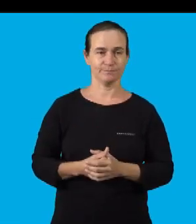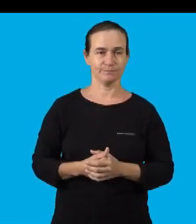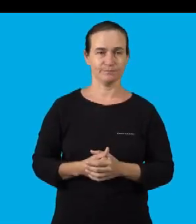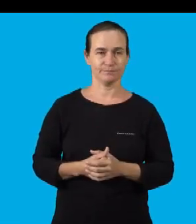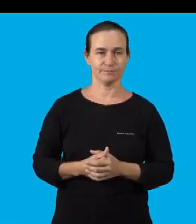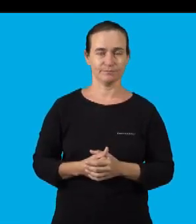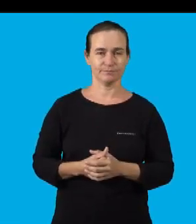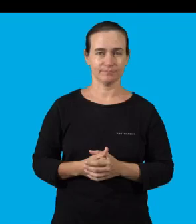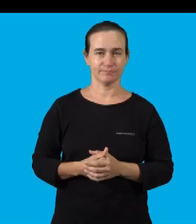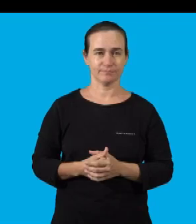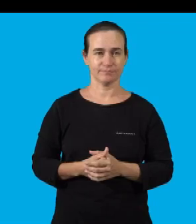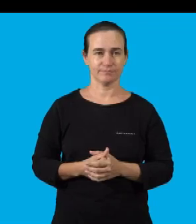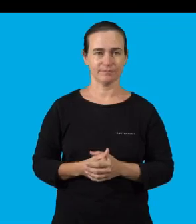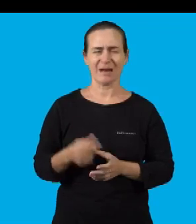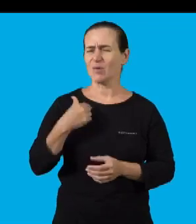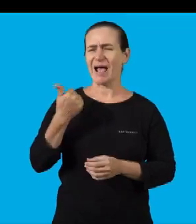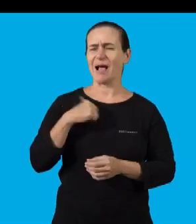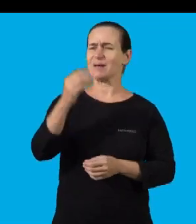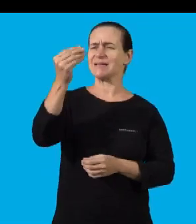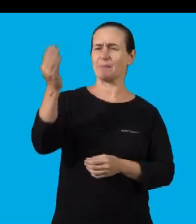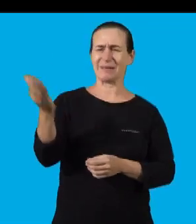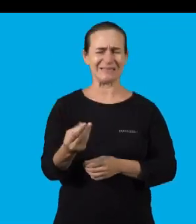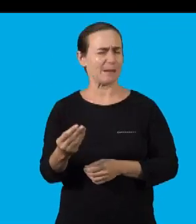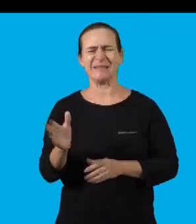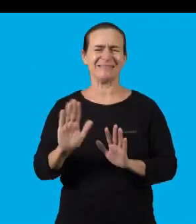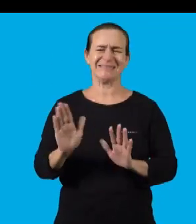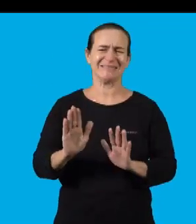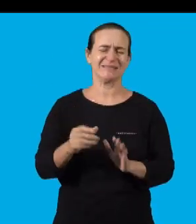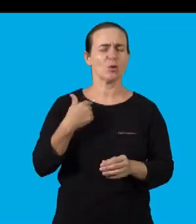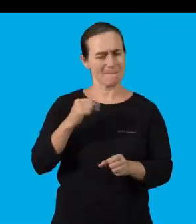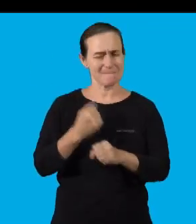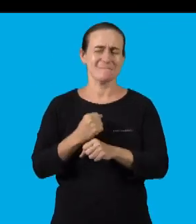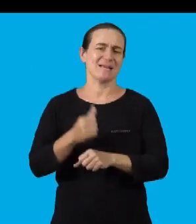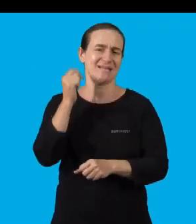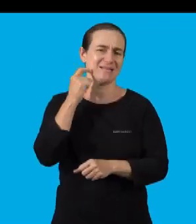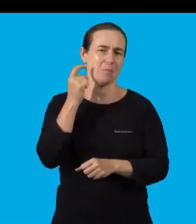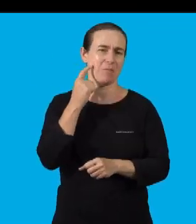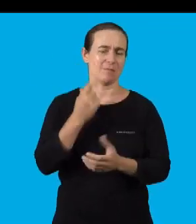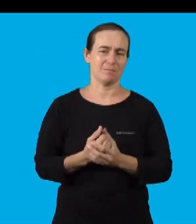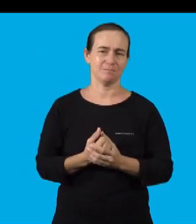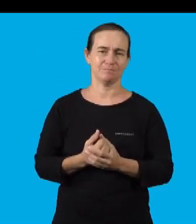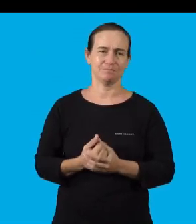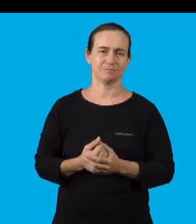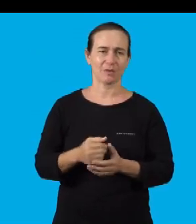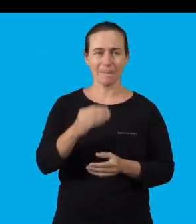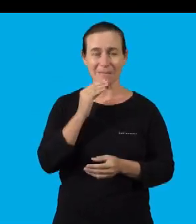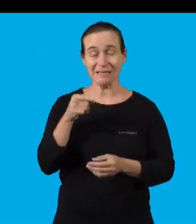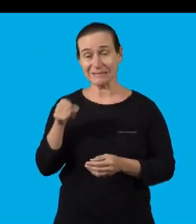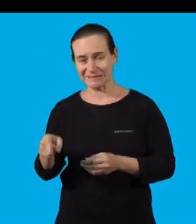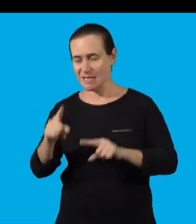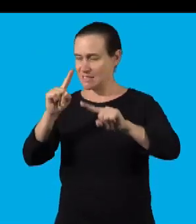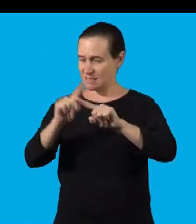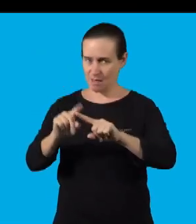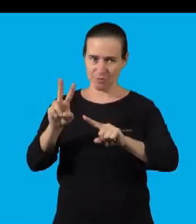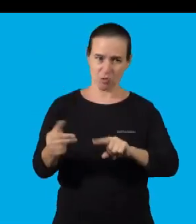plus a q. And again, just to avoid those fractions, because really there is a way of simplifying that equation, we can